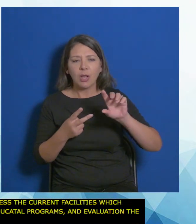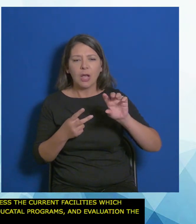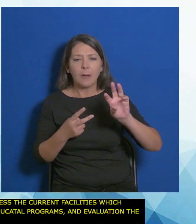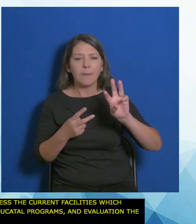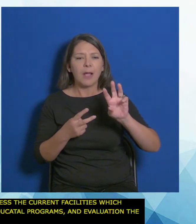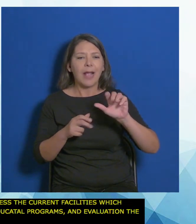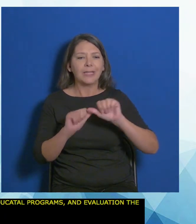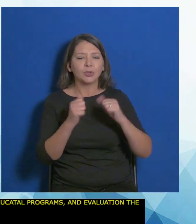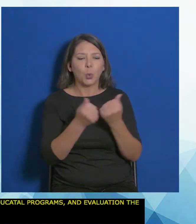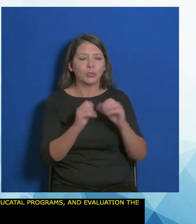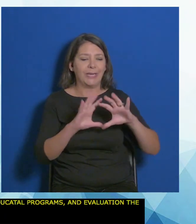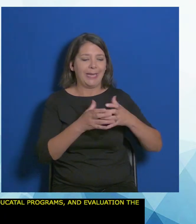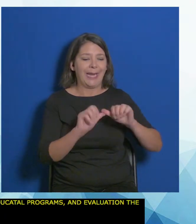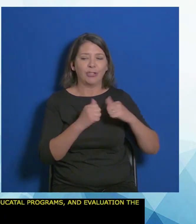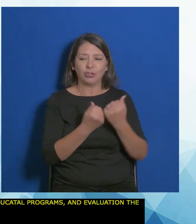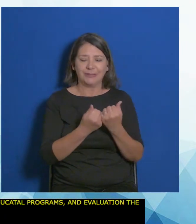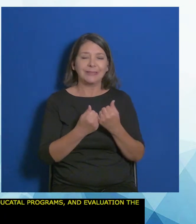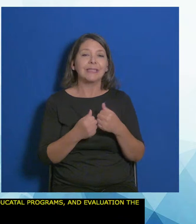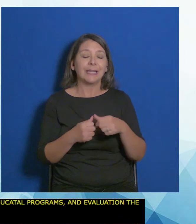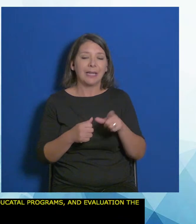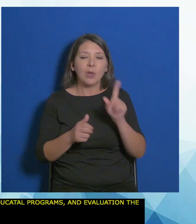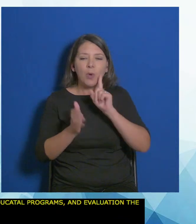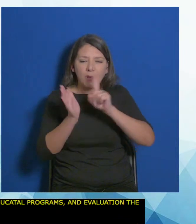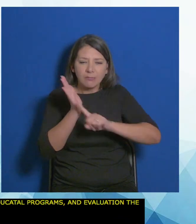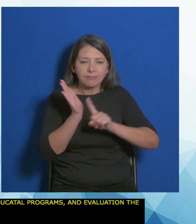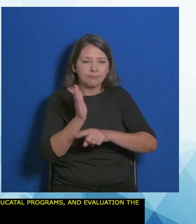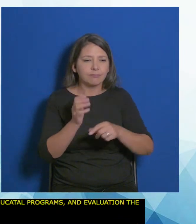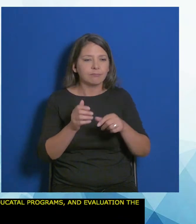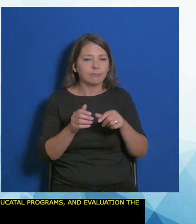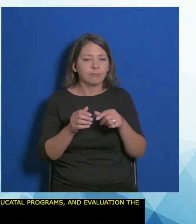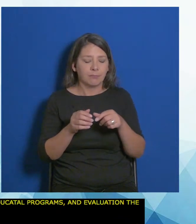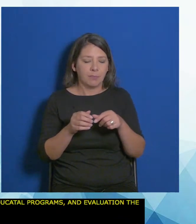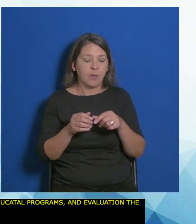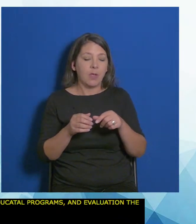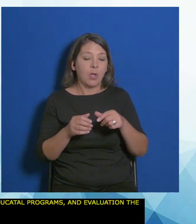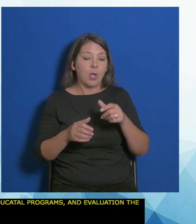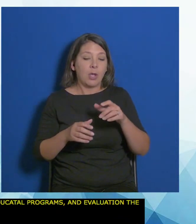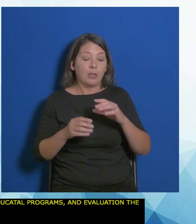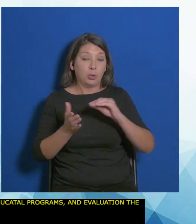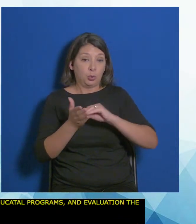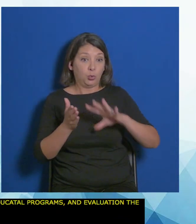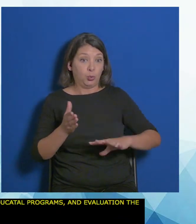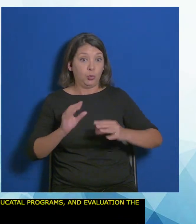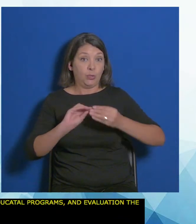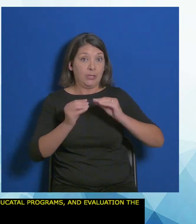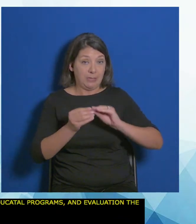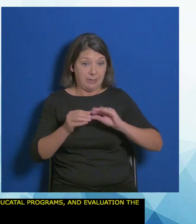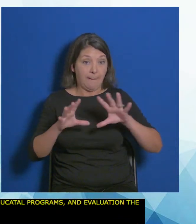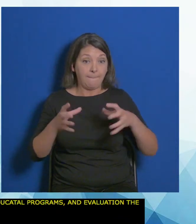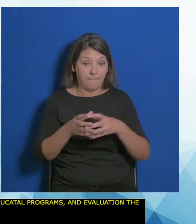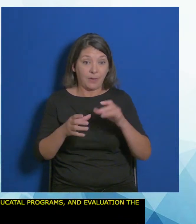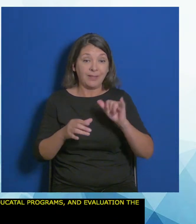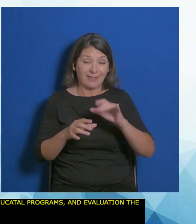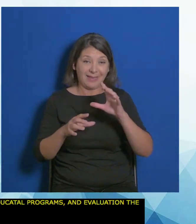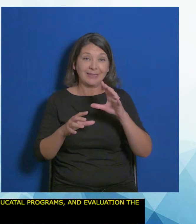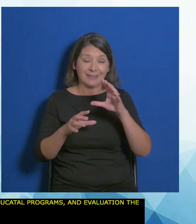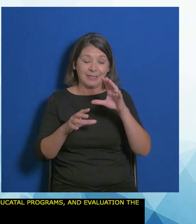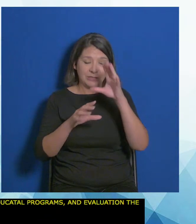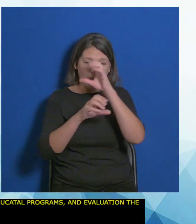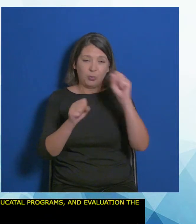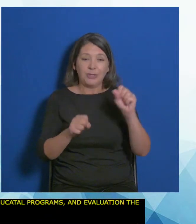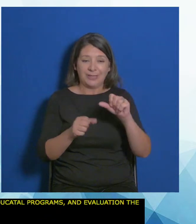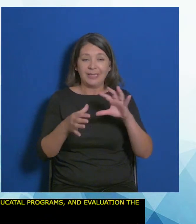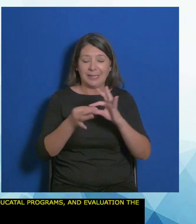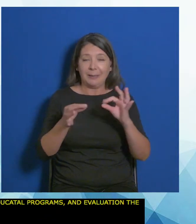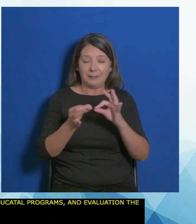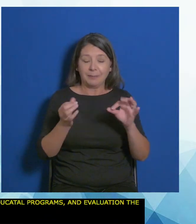ago. Reviewing that, looking at the enrollment trends, as Superintendent Reichman had also mentioned. And then also that fourth